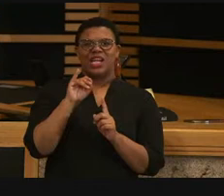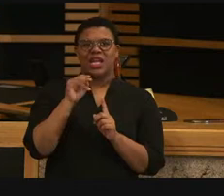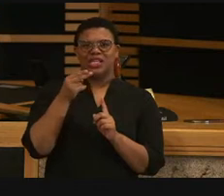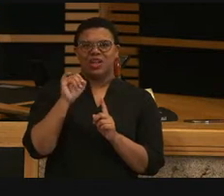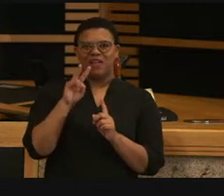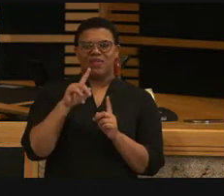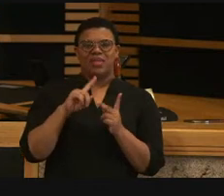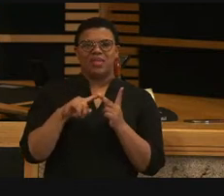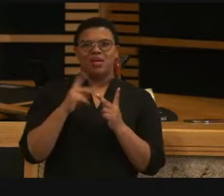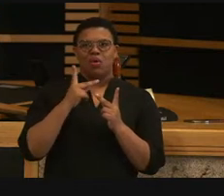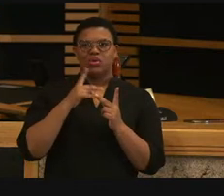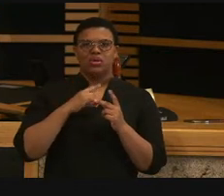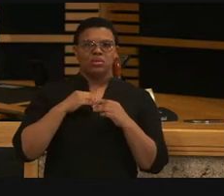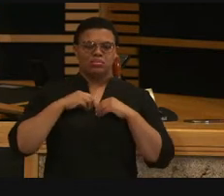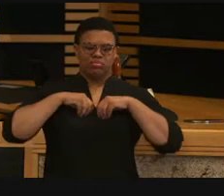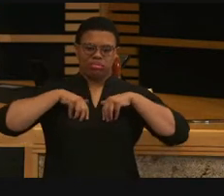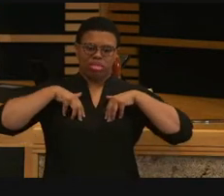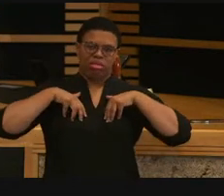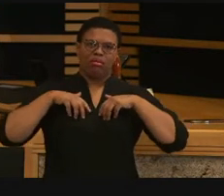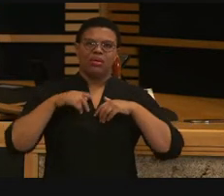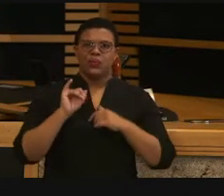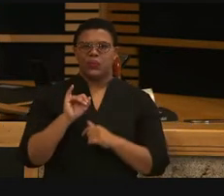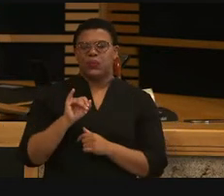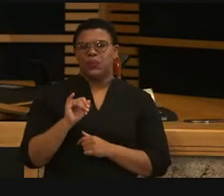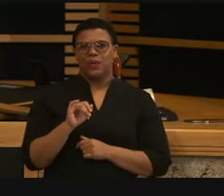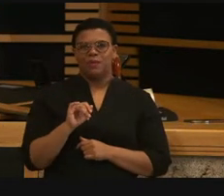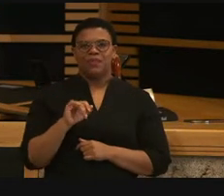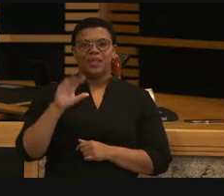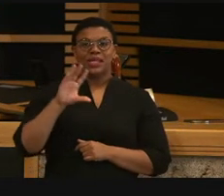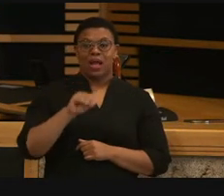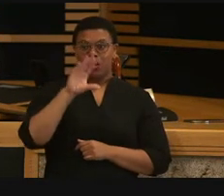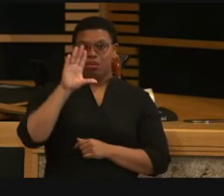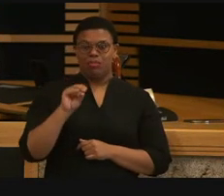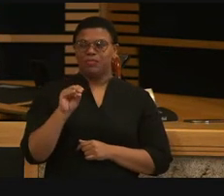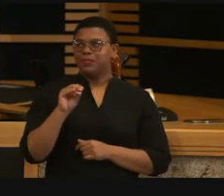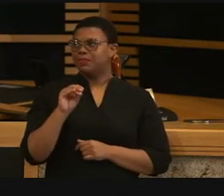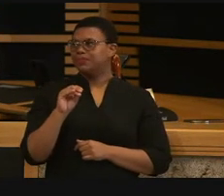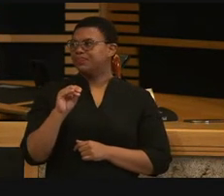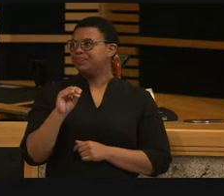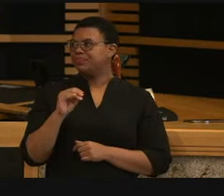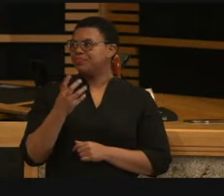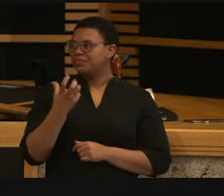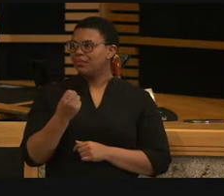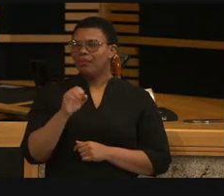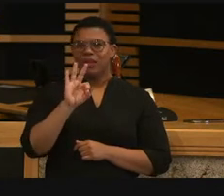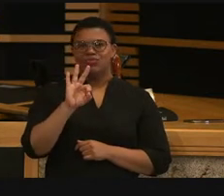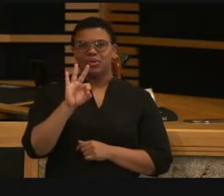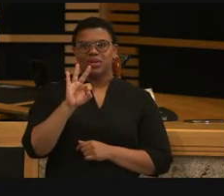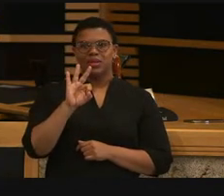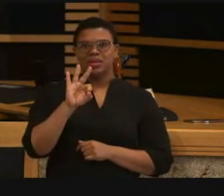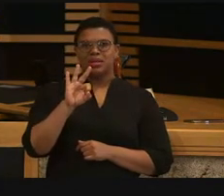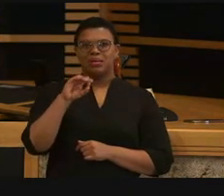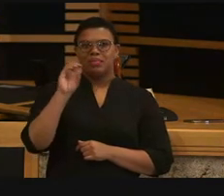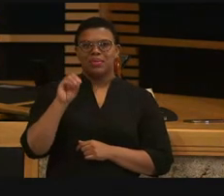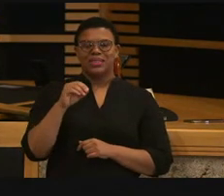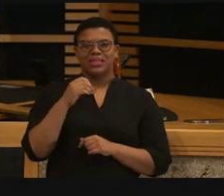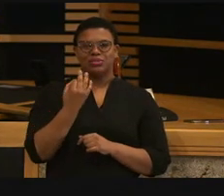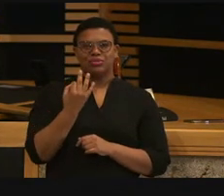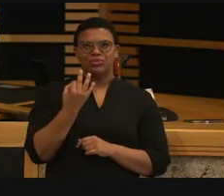TB infections. South Africa accounts for almost 3% of the positive TB